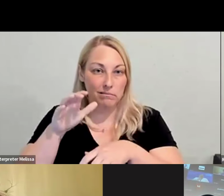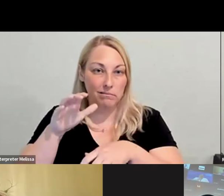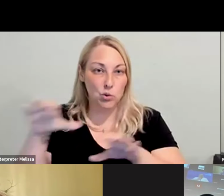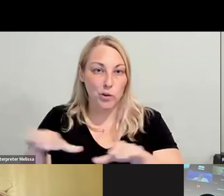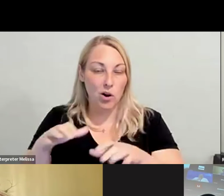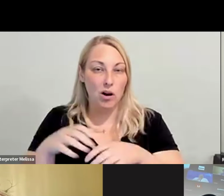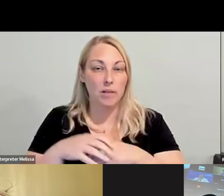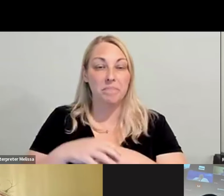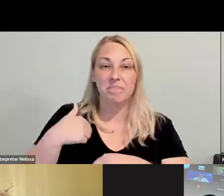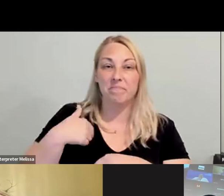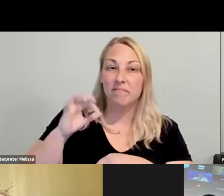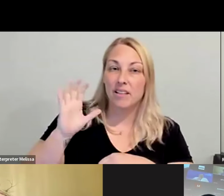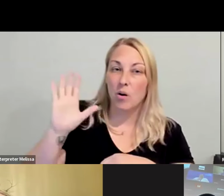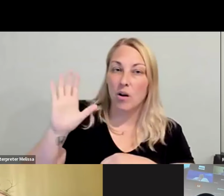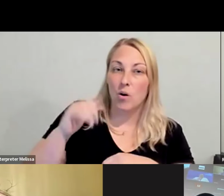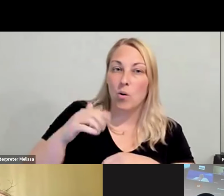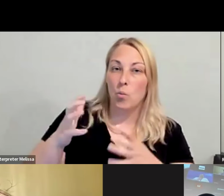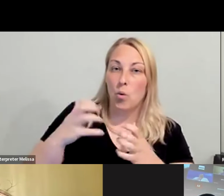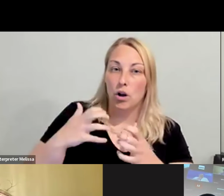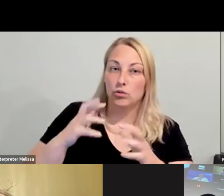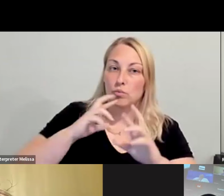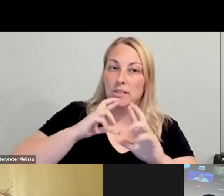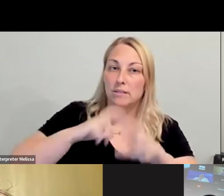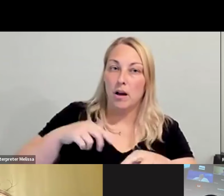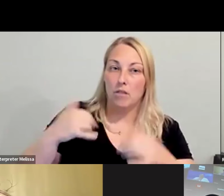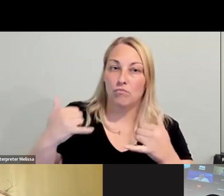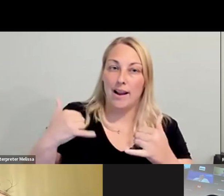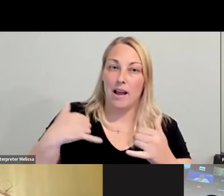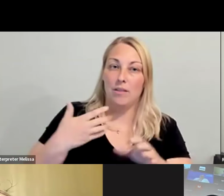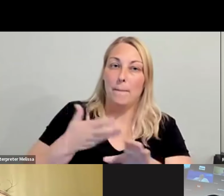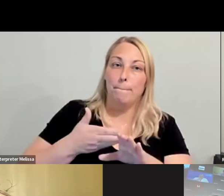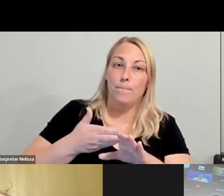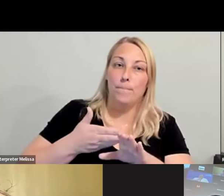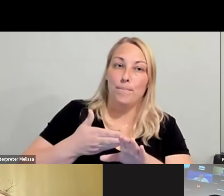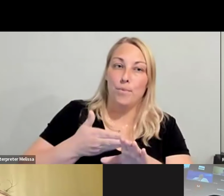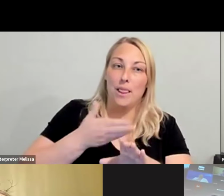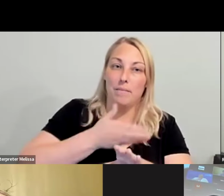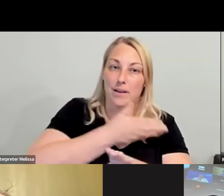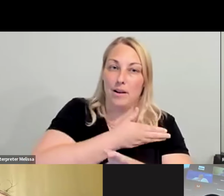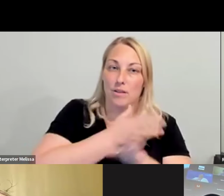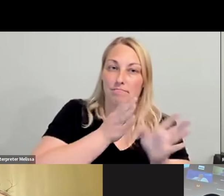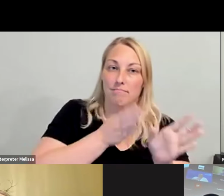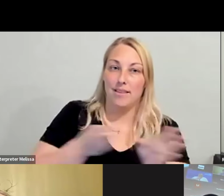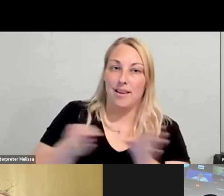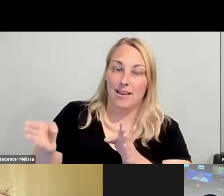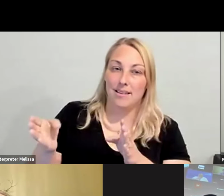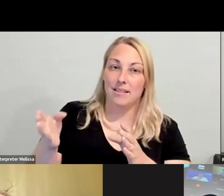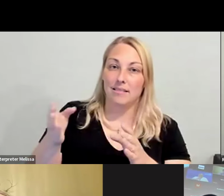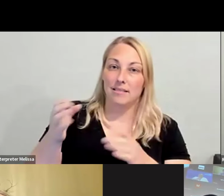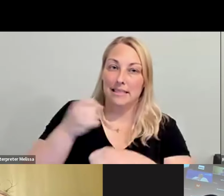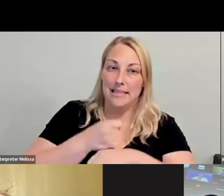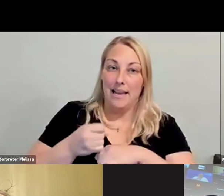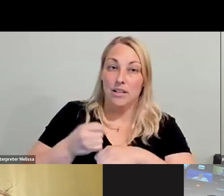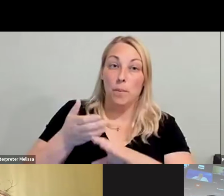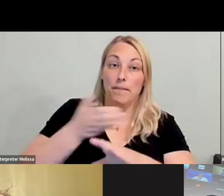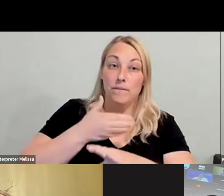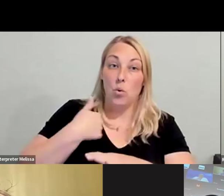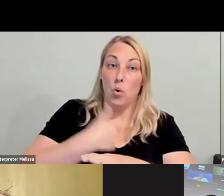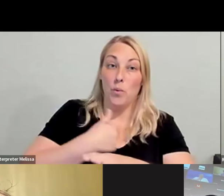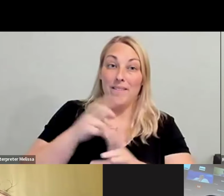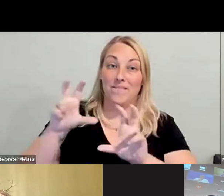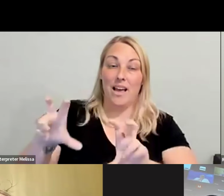respond to that comment, I mean, we're here at a preliminary stage. Before my client can invest in the site, we have to get